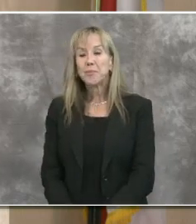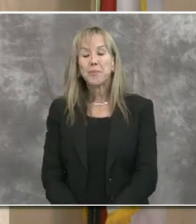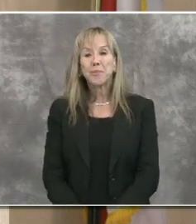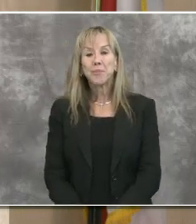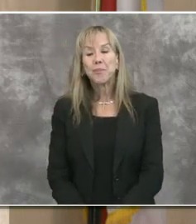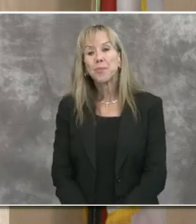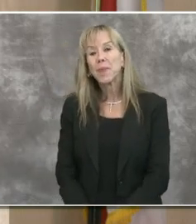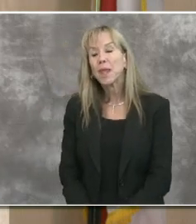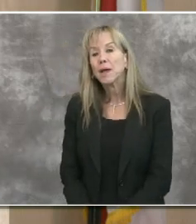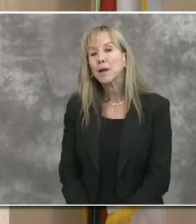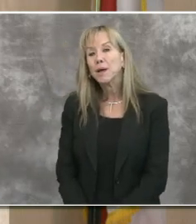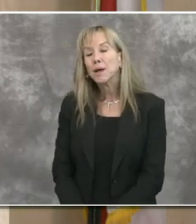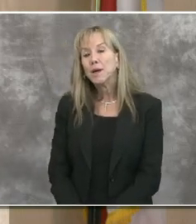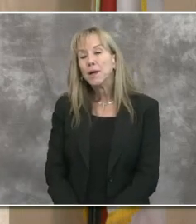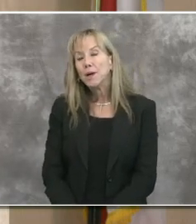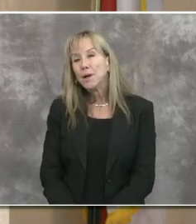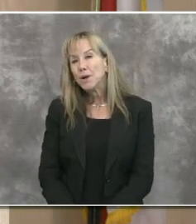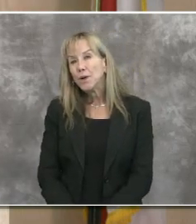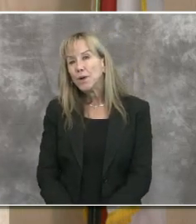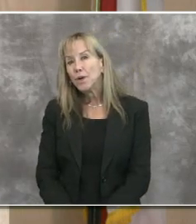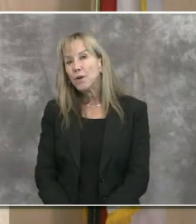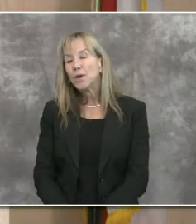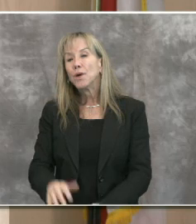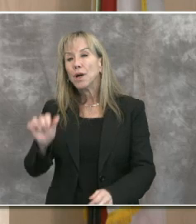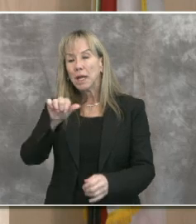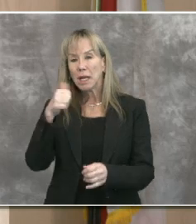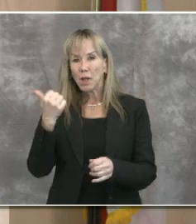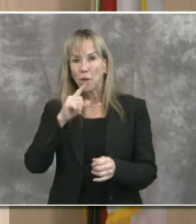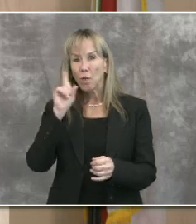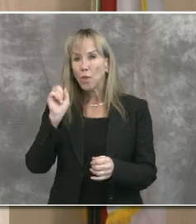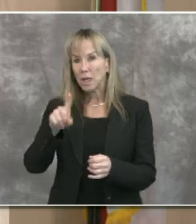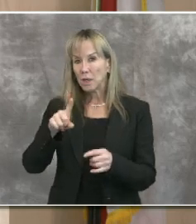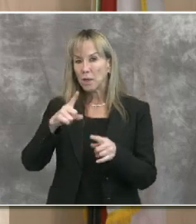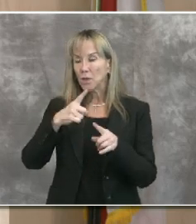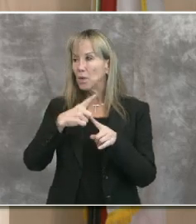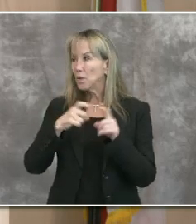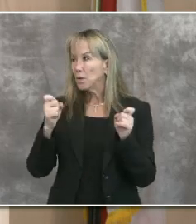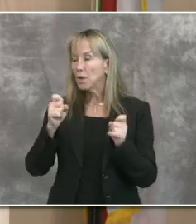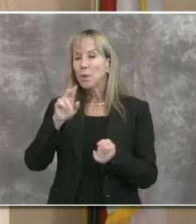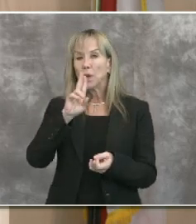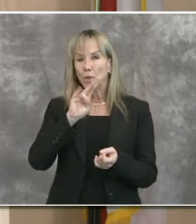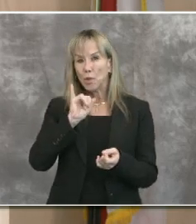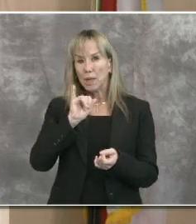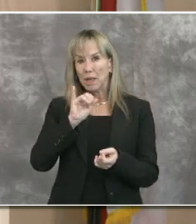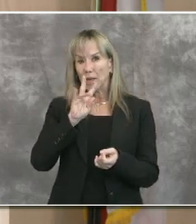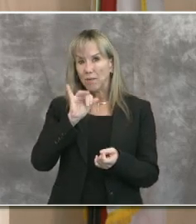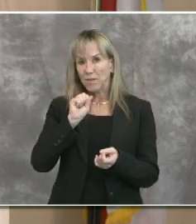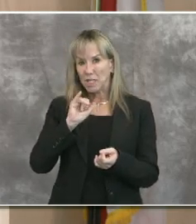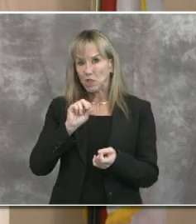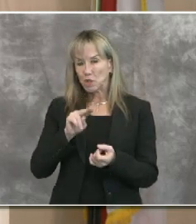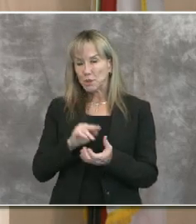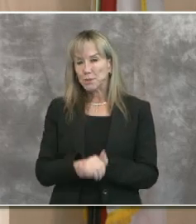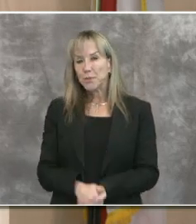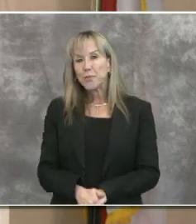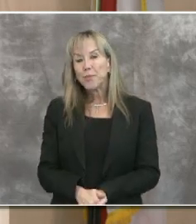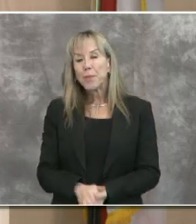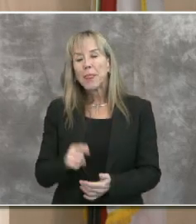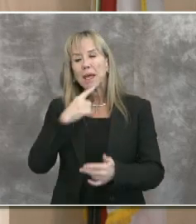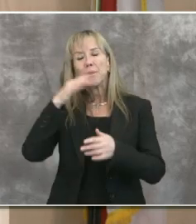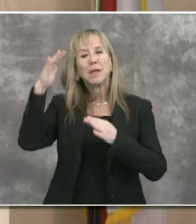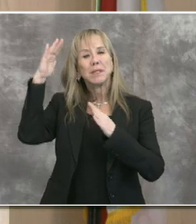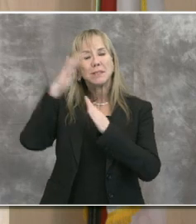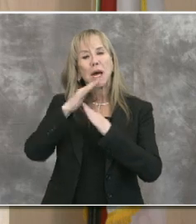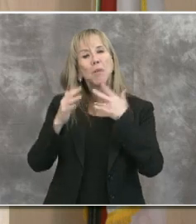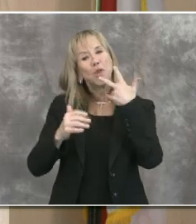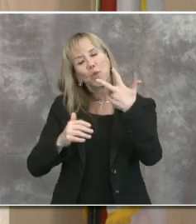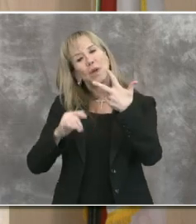few. This question is from Saddam Aguayo from Univision. The top 3 zip codes with